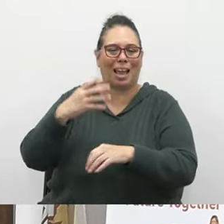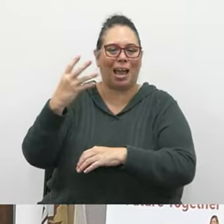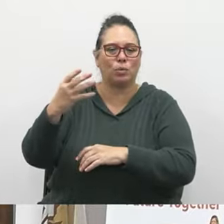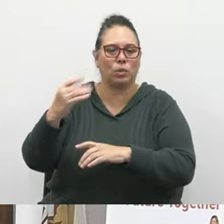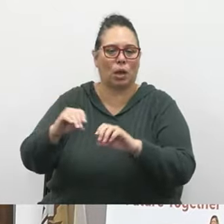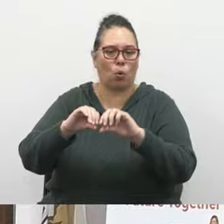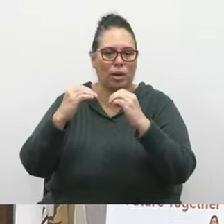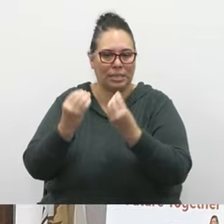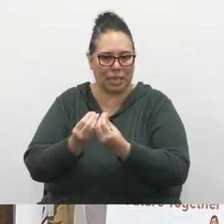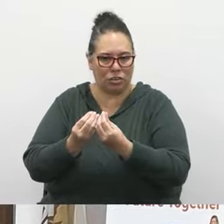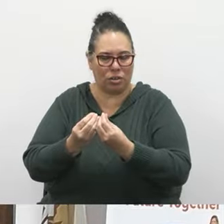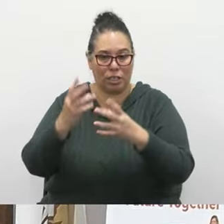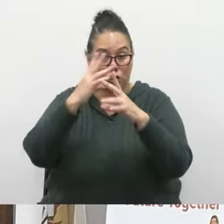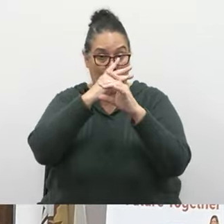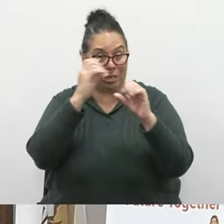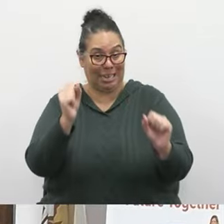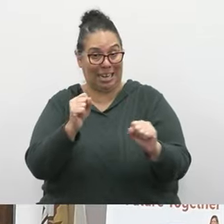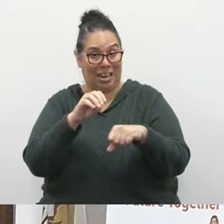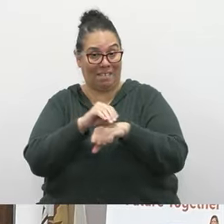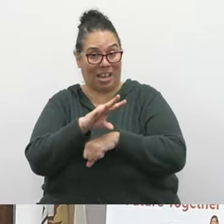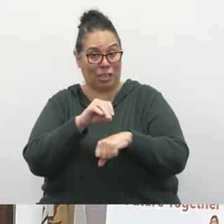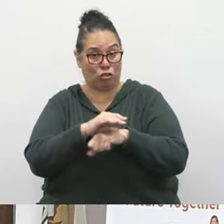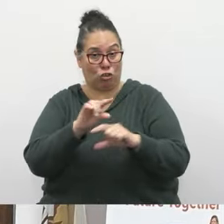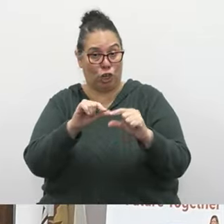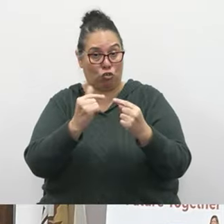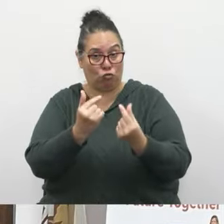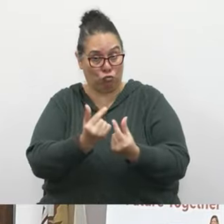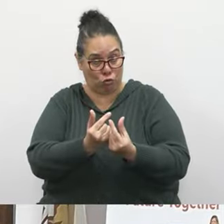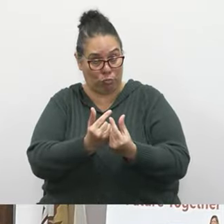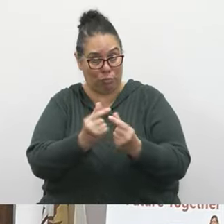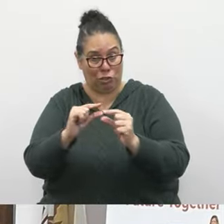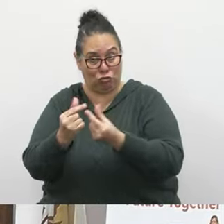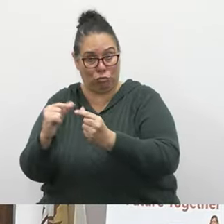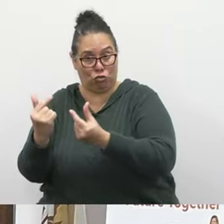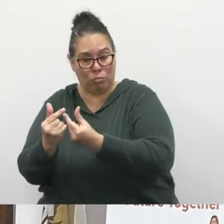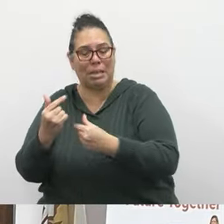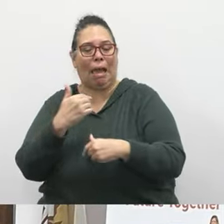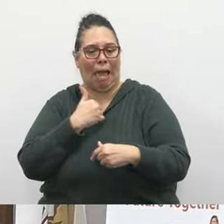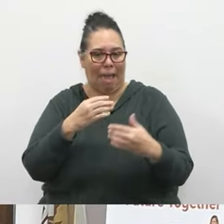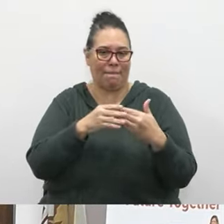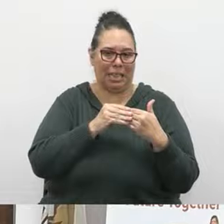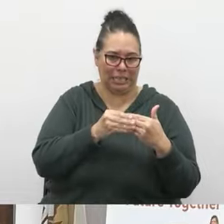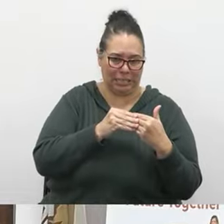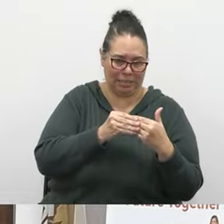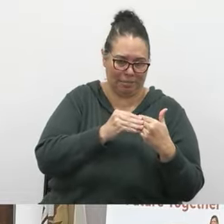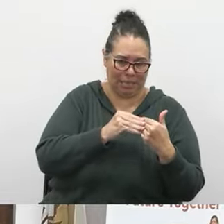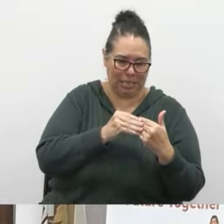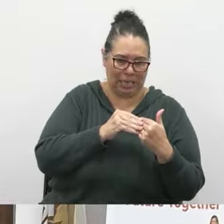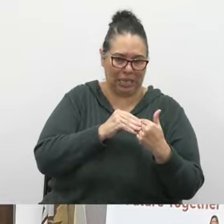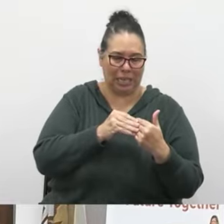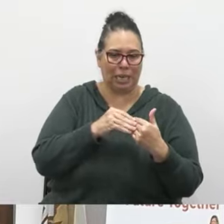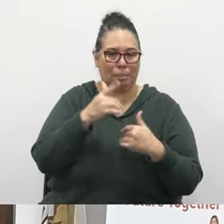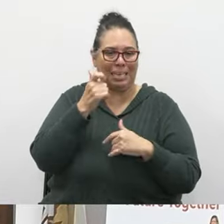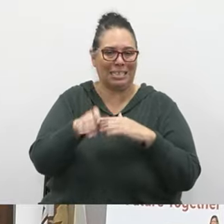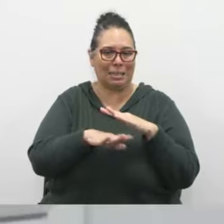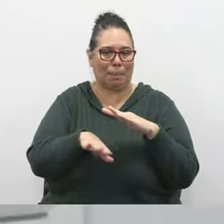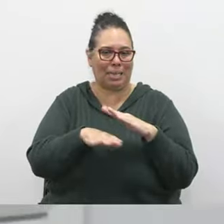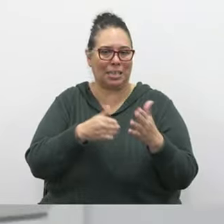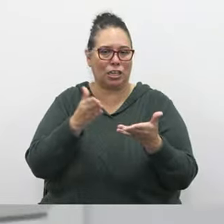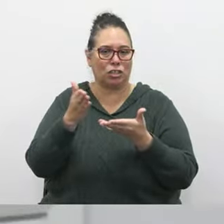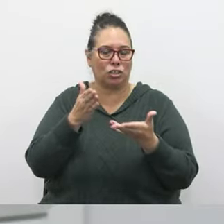that the superintendent advisory groups have some flexibility. We have, based on service,